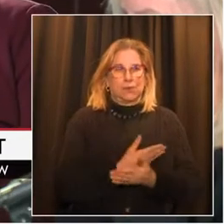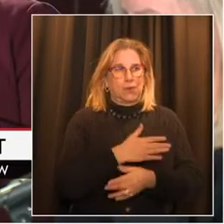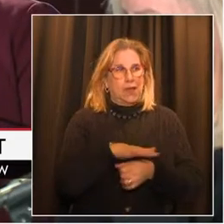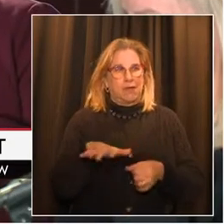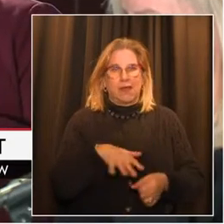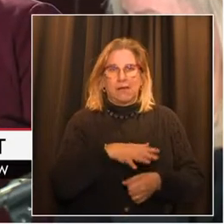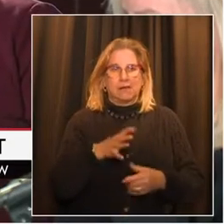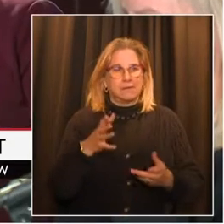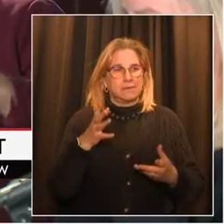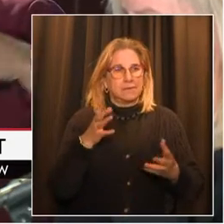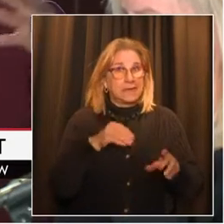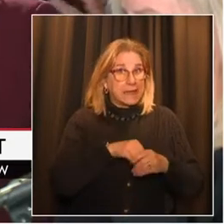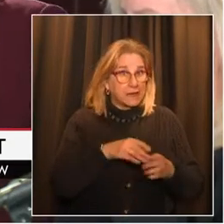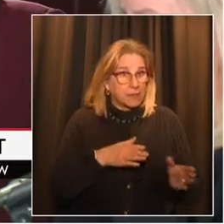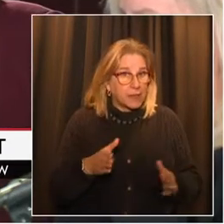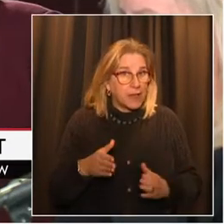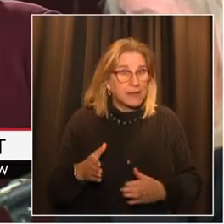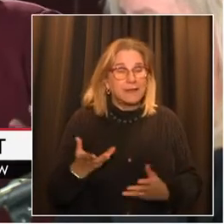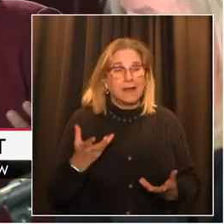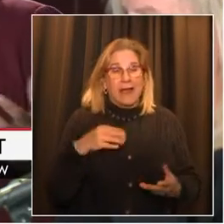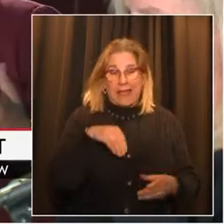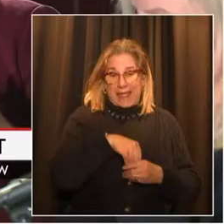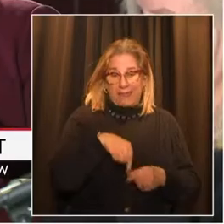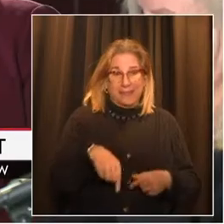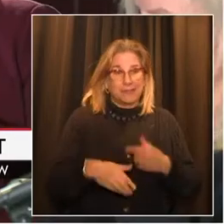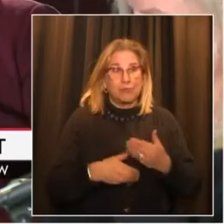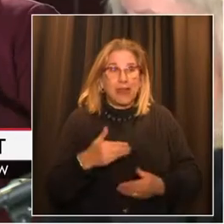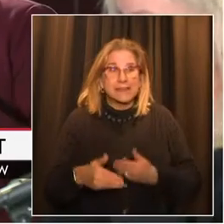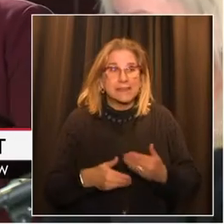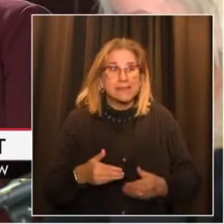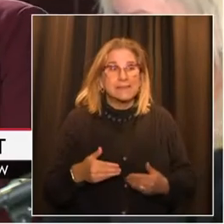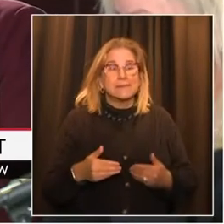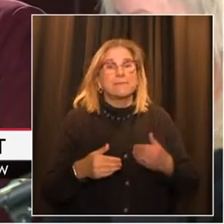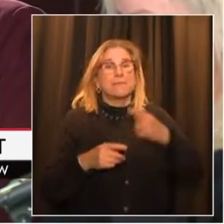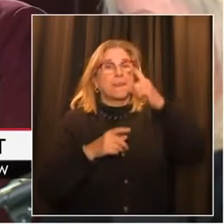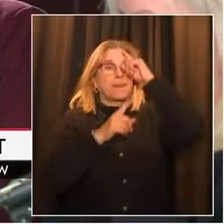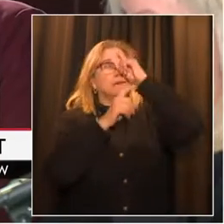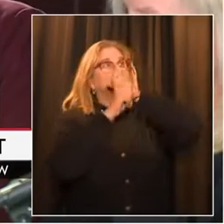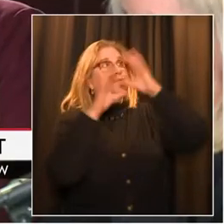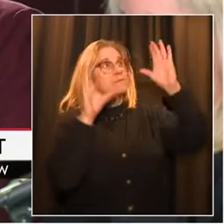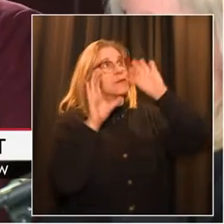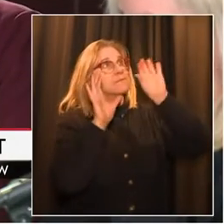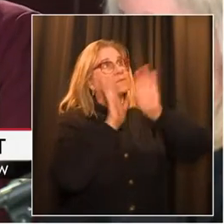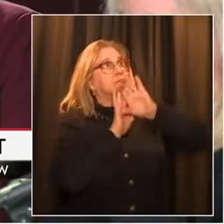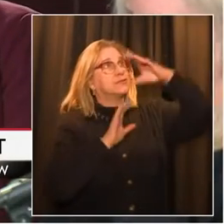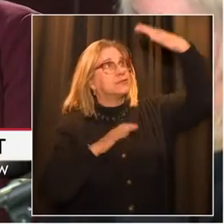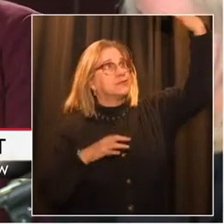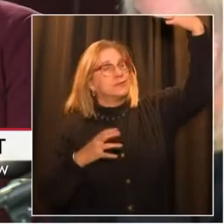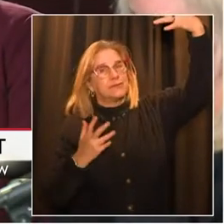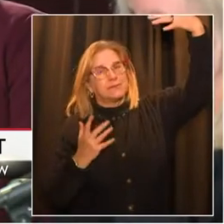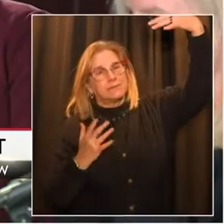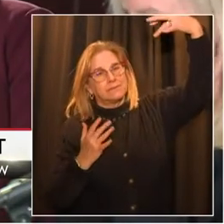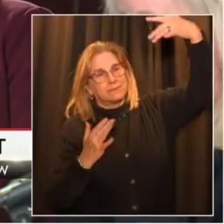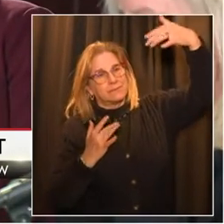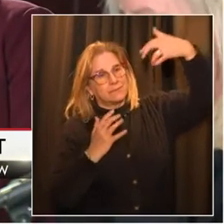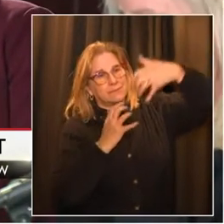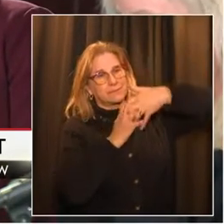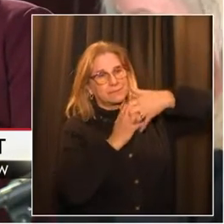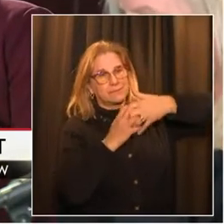that, ideating and thinking big, and then we'll be ready, I think, with concepts that have